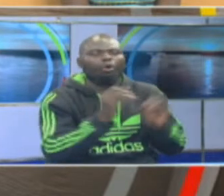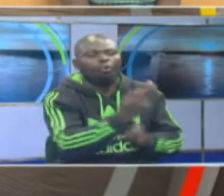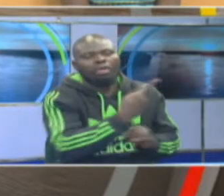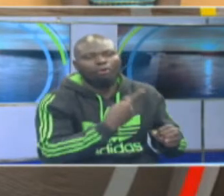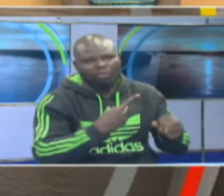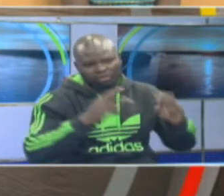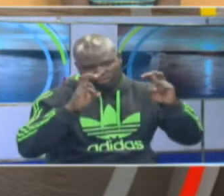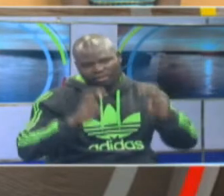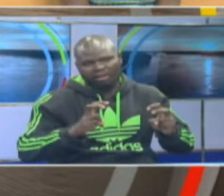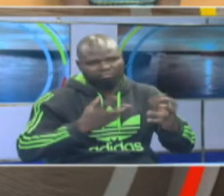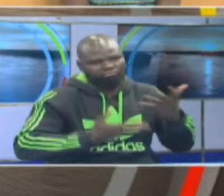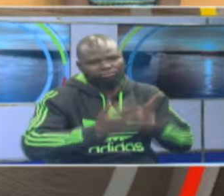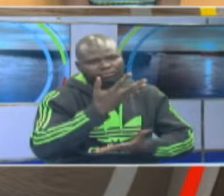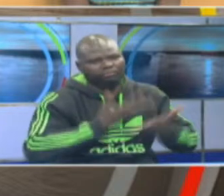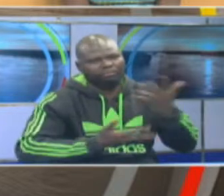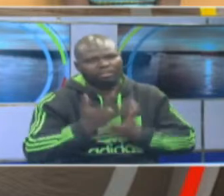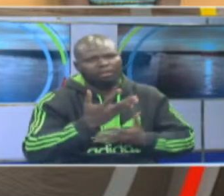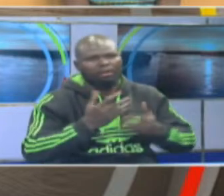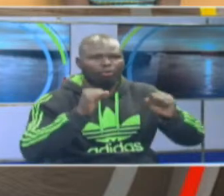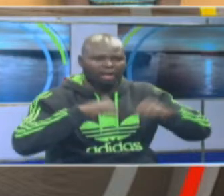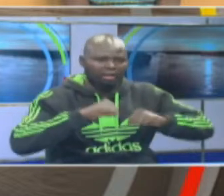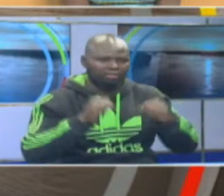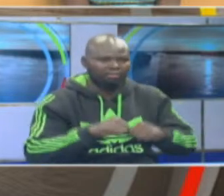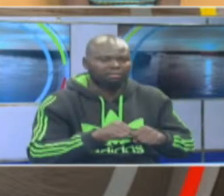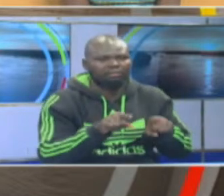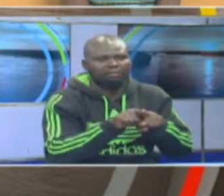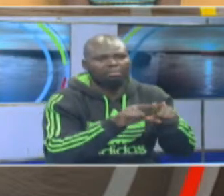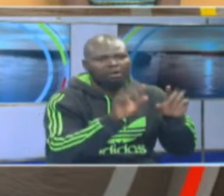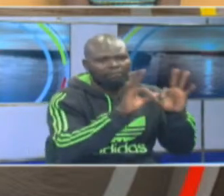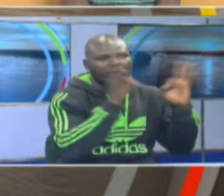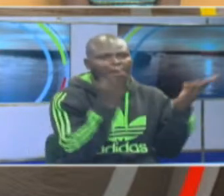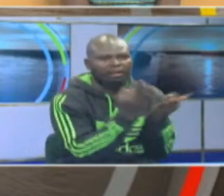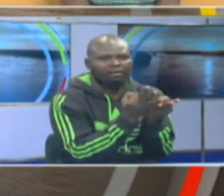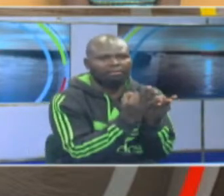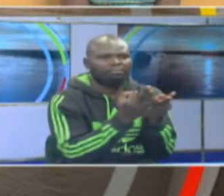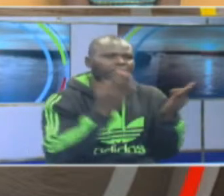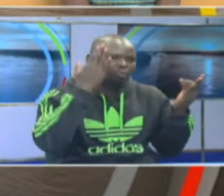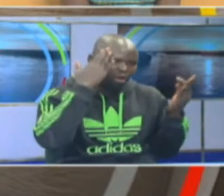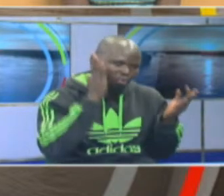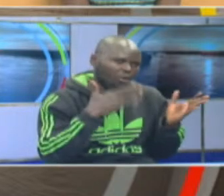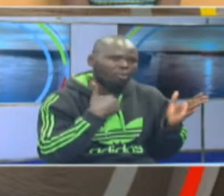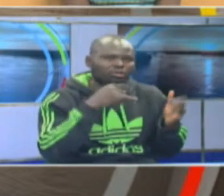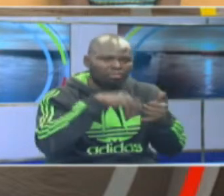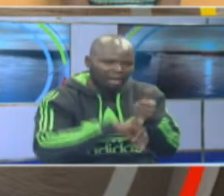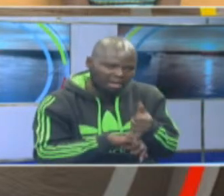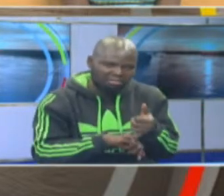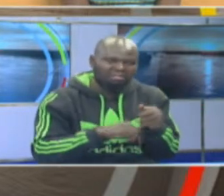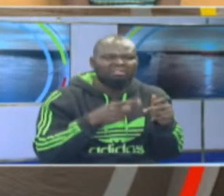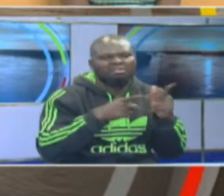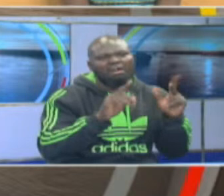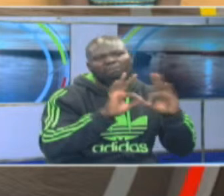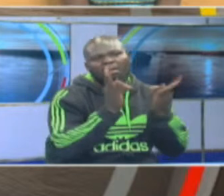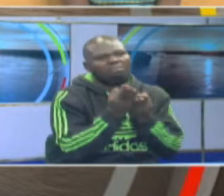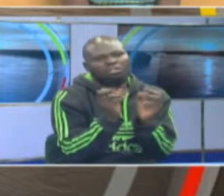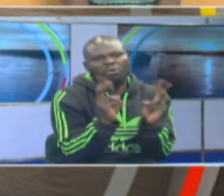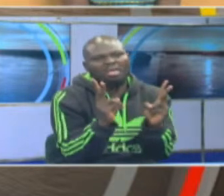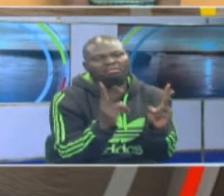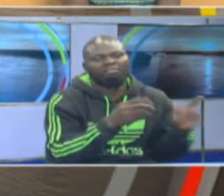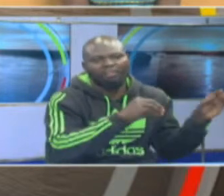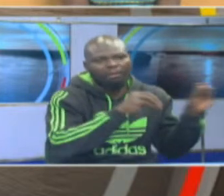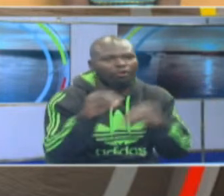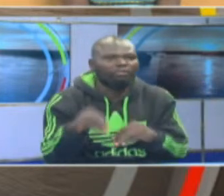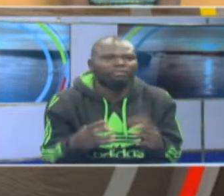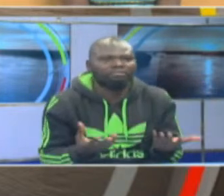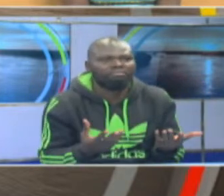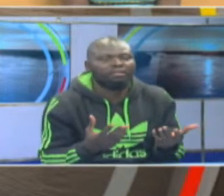No, we didn't do any counseling. Both of us, we just sat down, we agreed, and both families were aware that